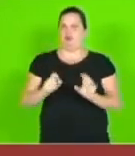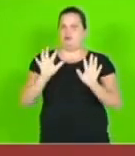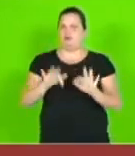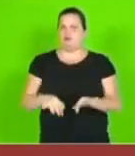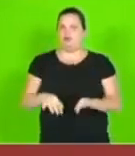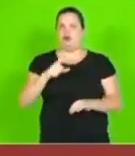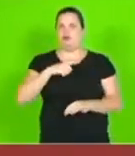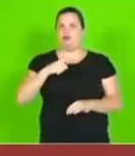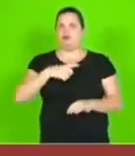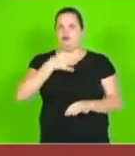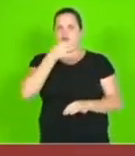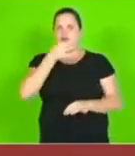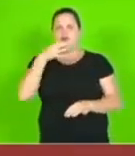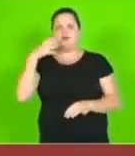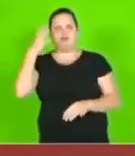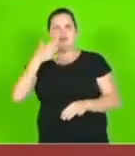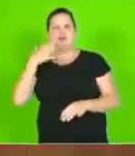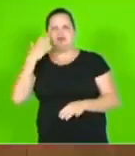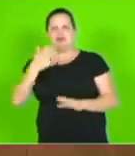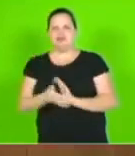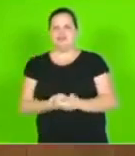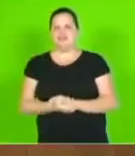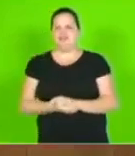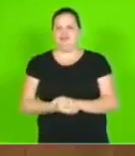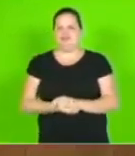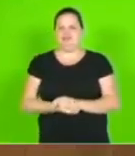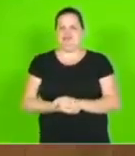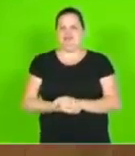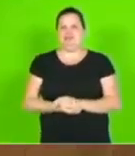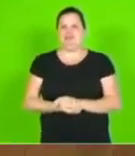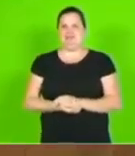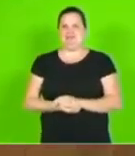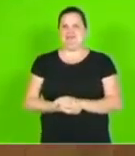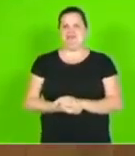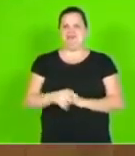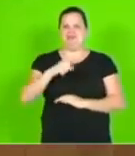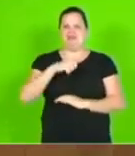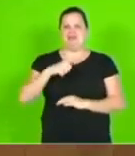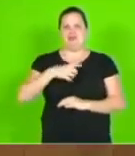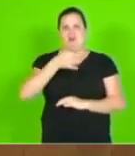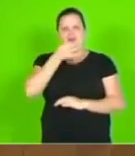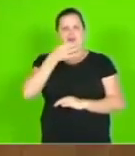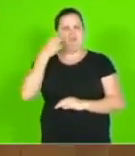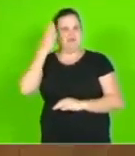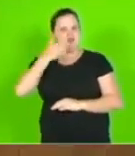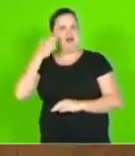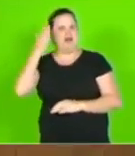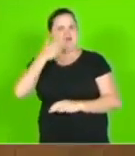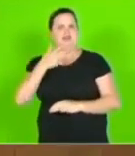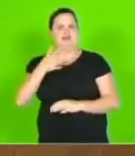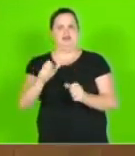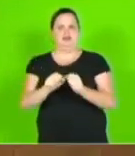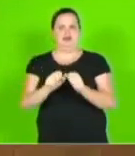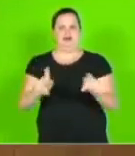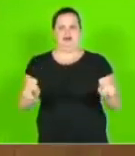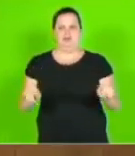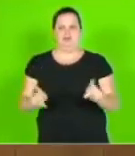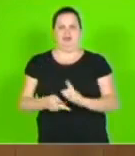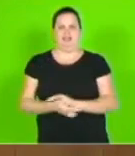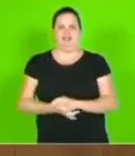And we can end here, right? Some suggestions for the message will be in